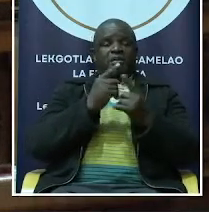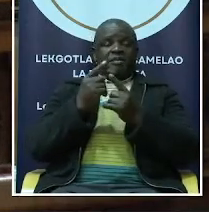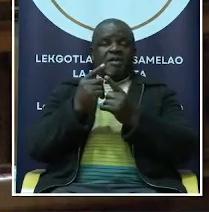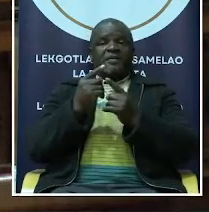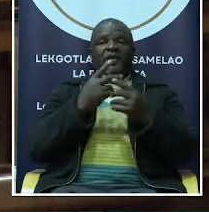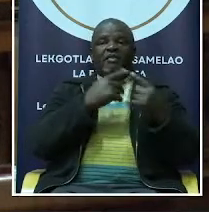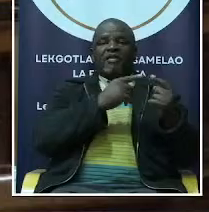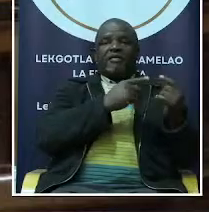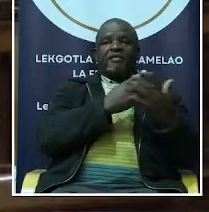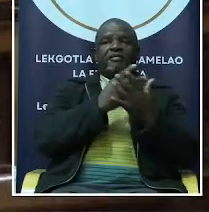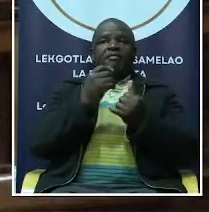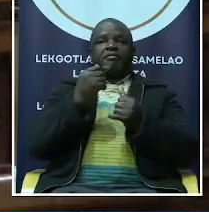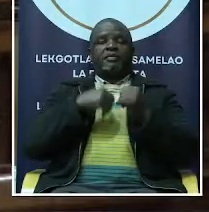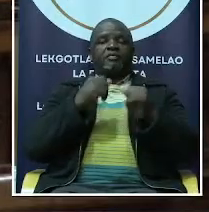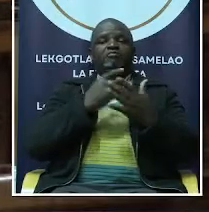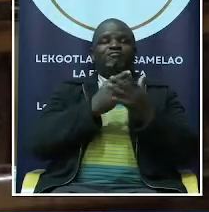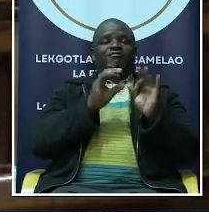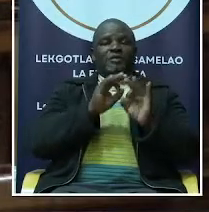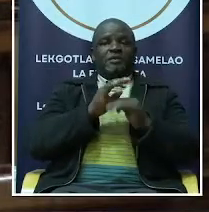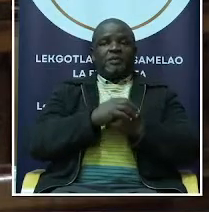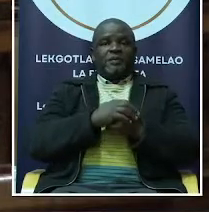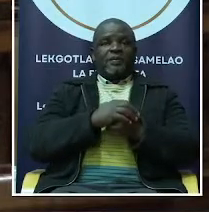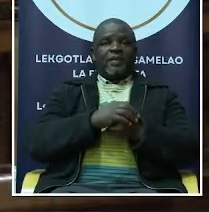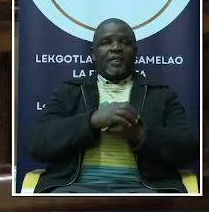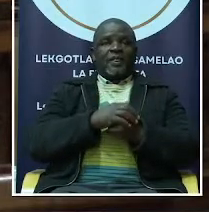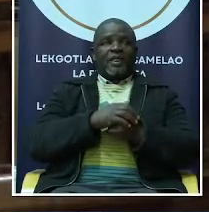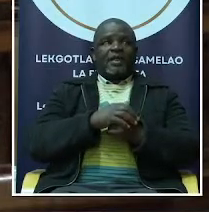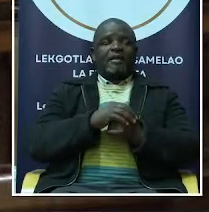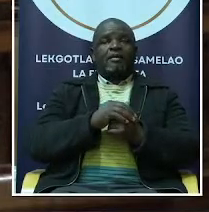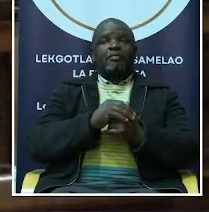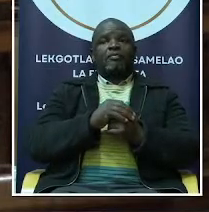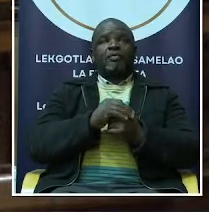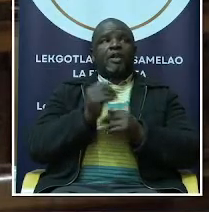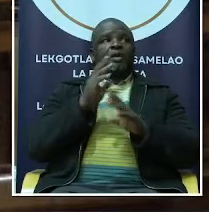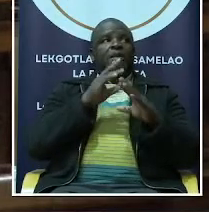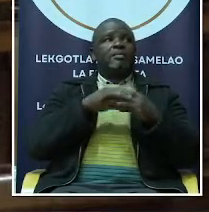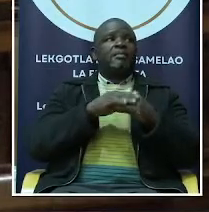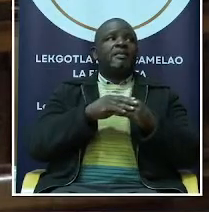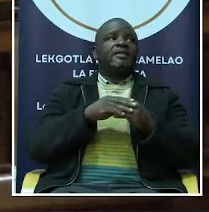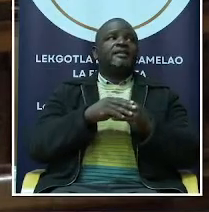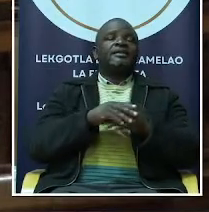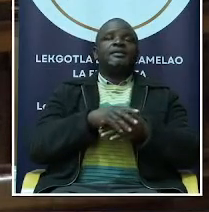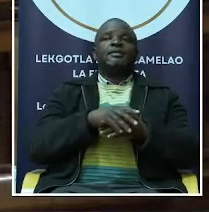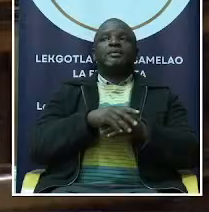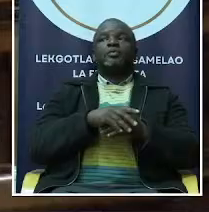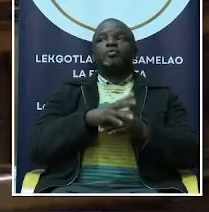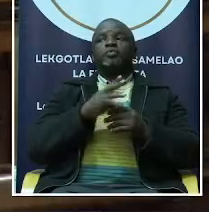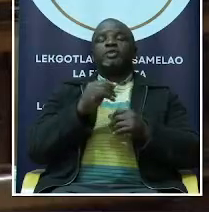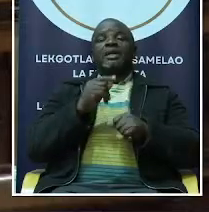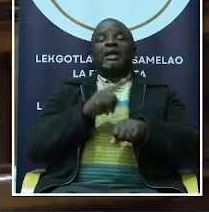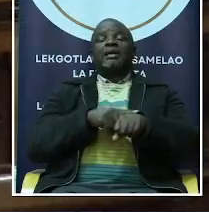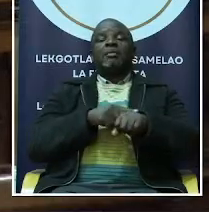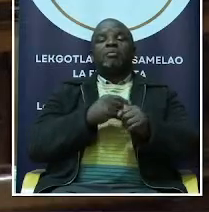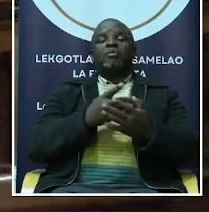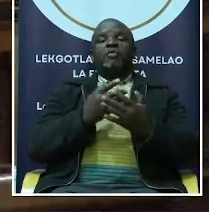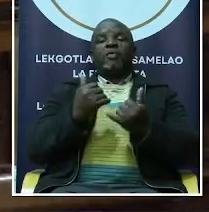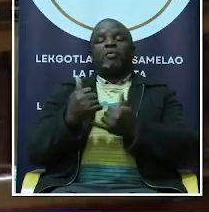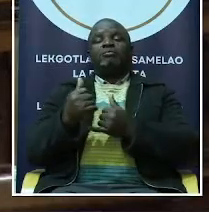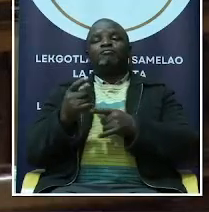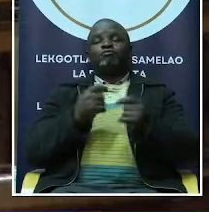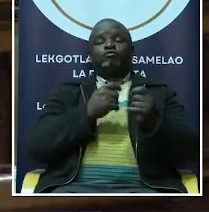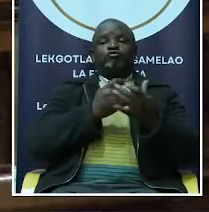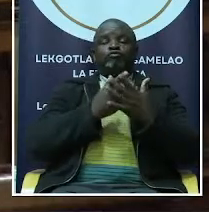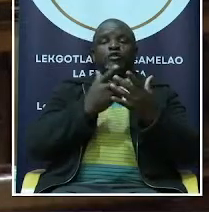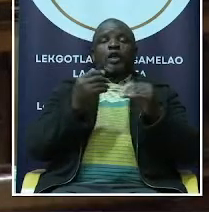interdepartmental performance. Honorable members, the time to legislate for an inclusive, resilient,